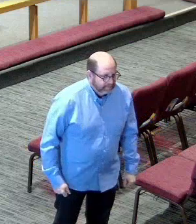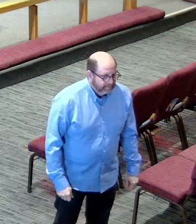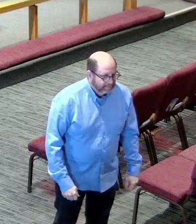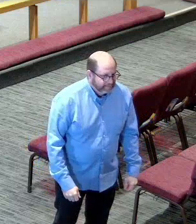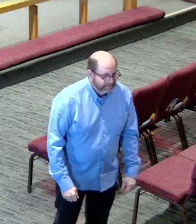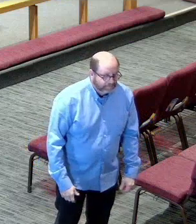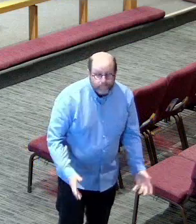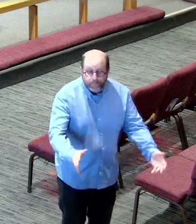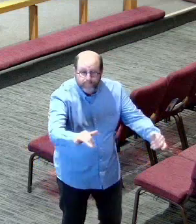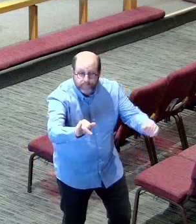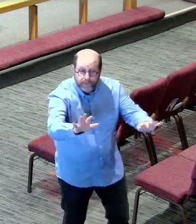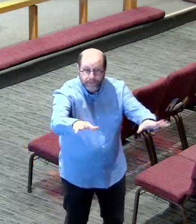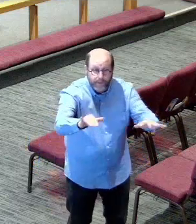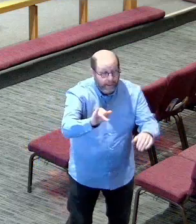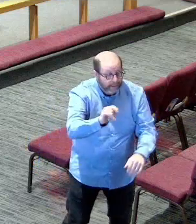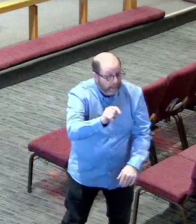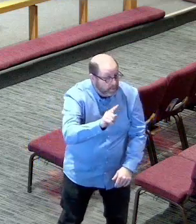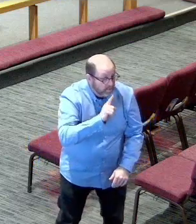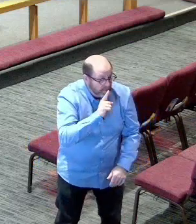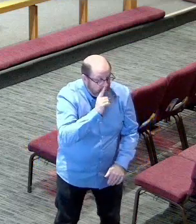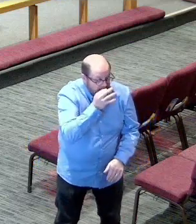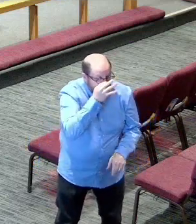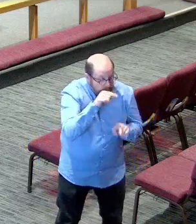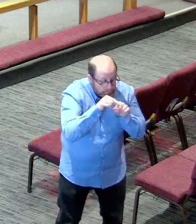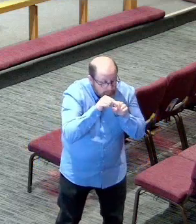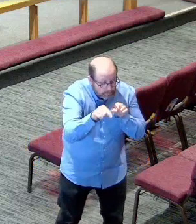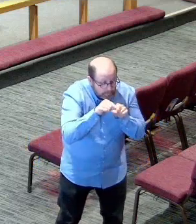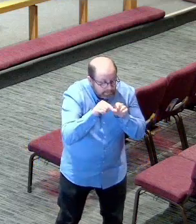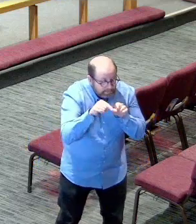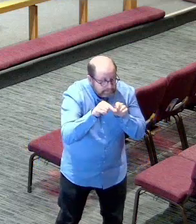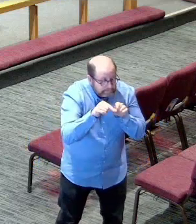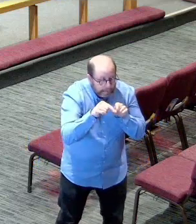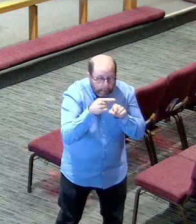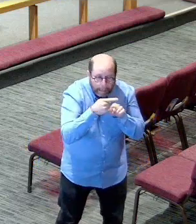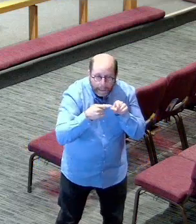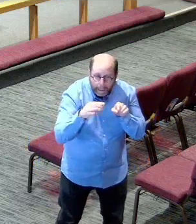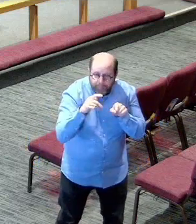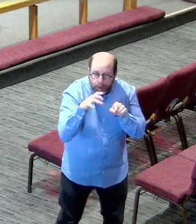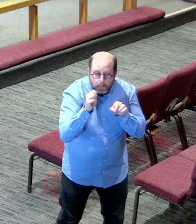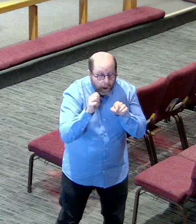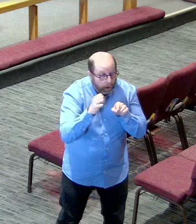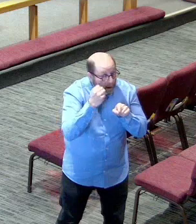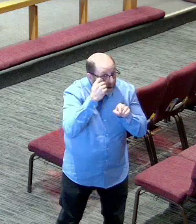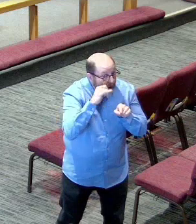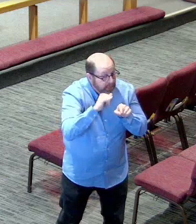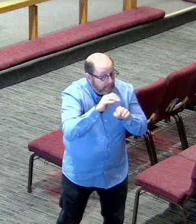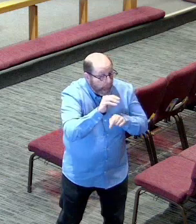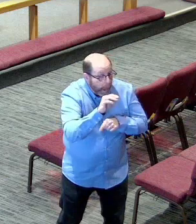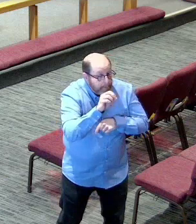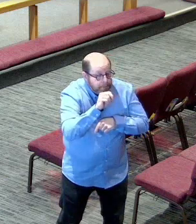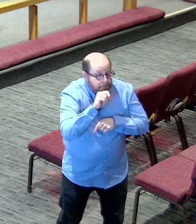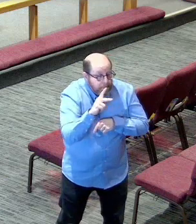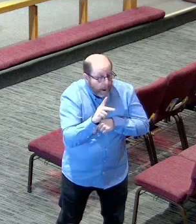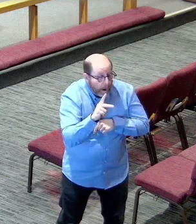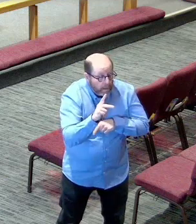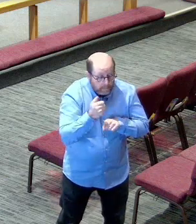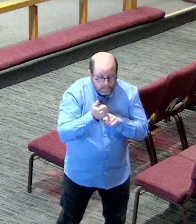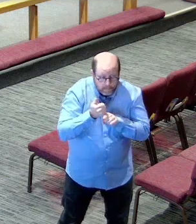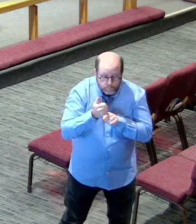It was only about a half a mile. The monk walked from his cell in the